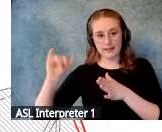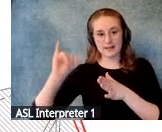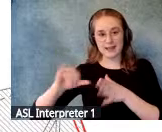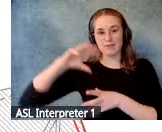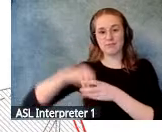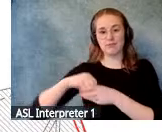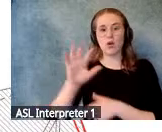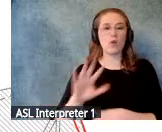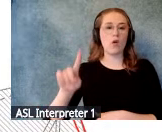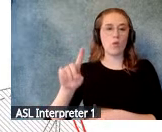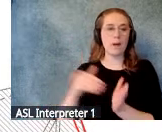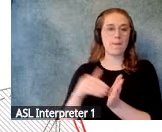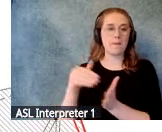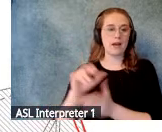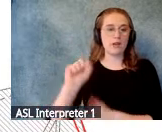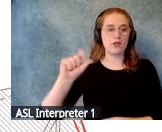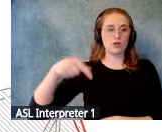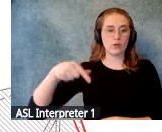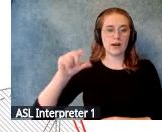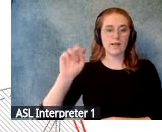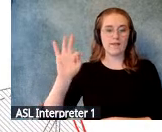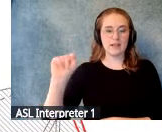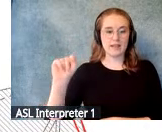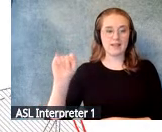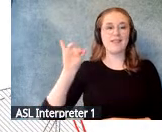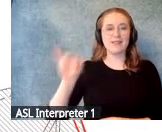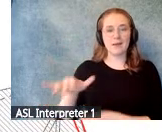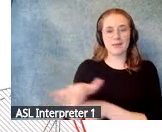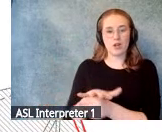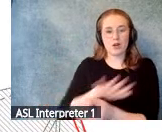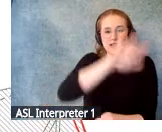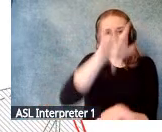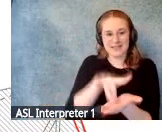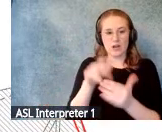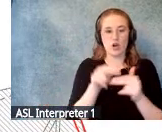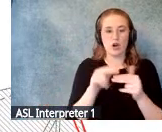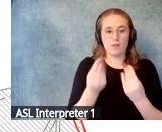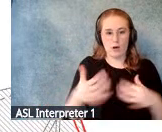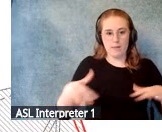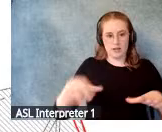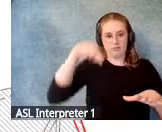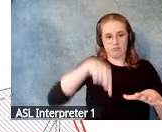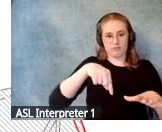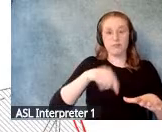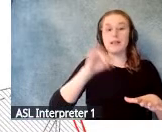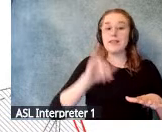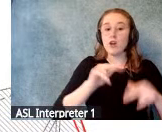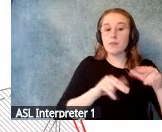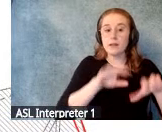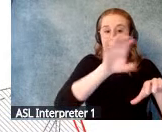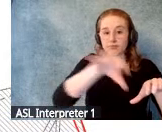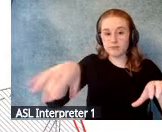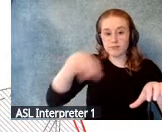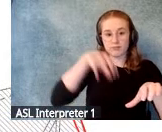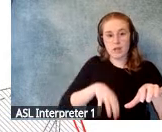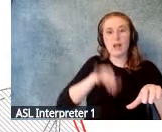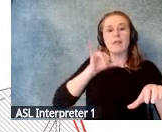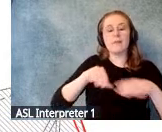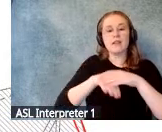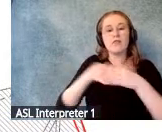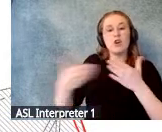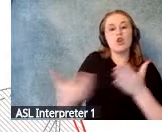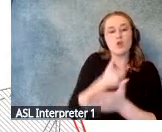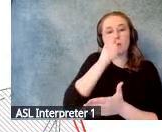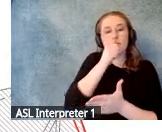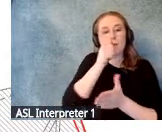contain approximately 1 million square feet to be located in the center of the property. These buildings would be accessible from a new private roadway